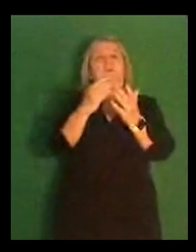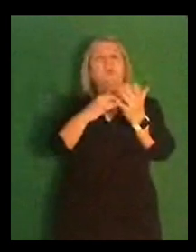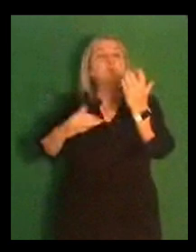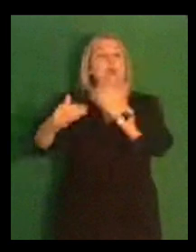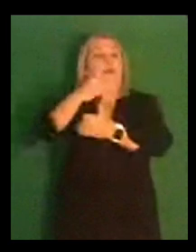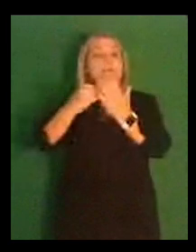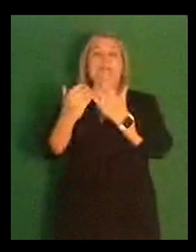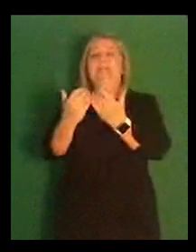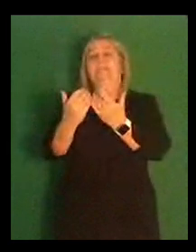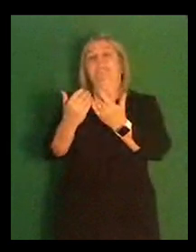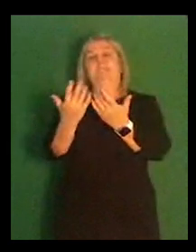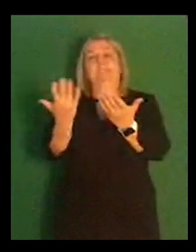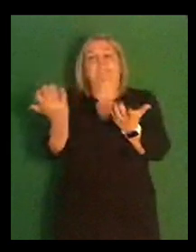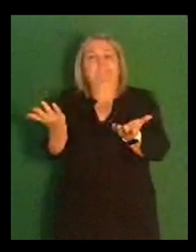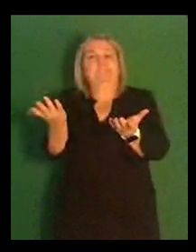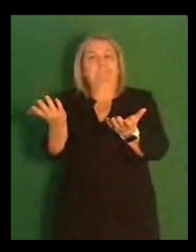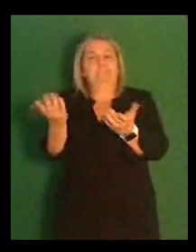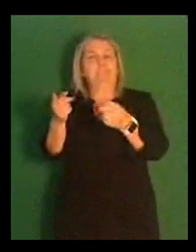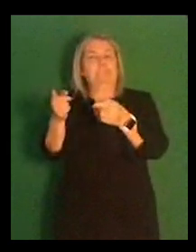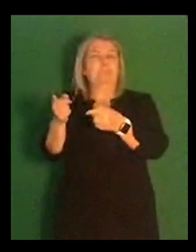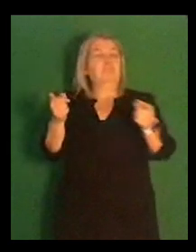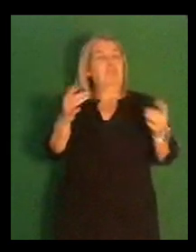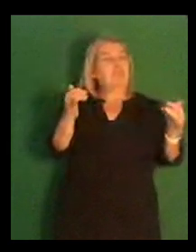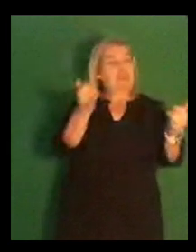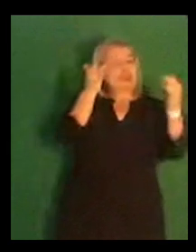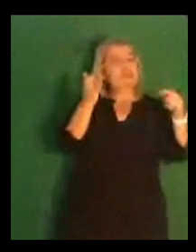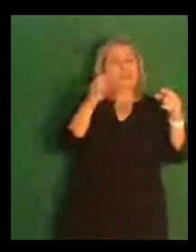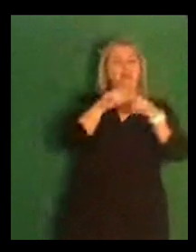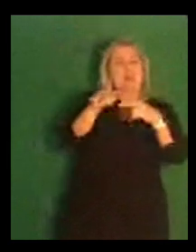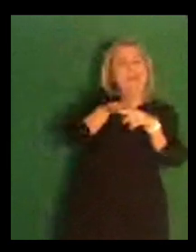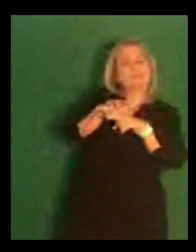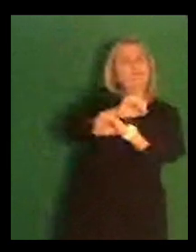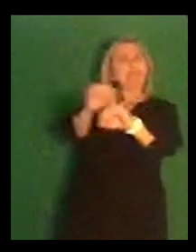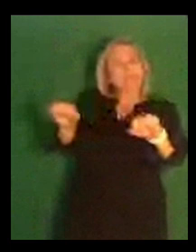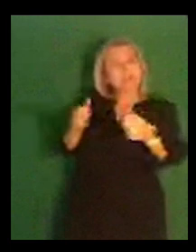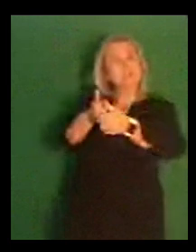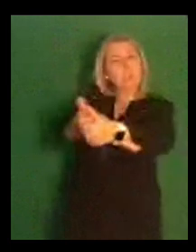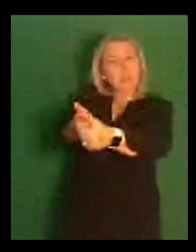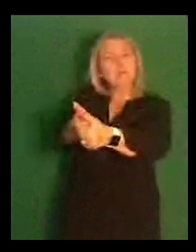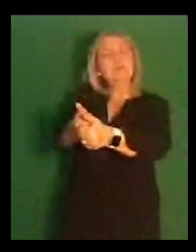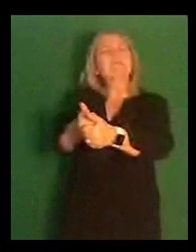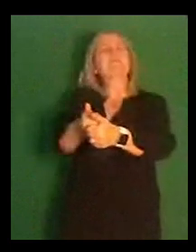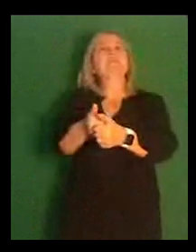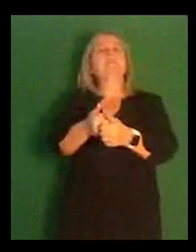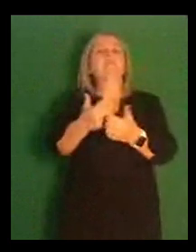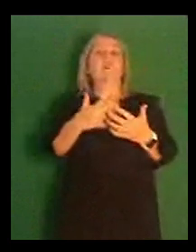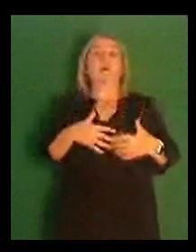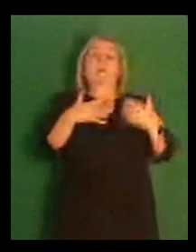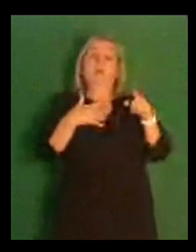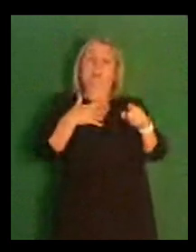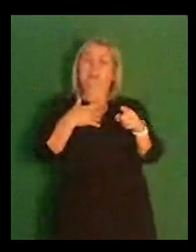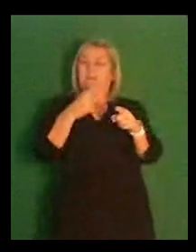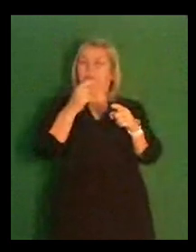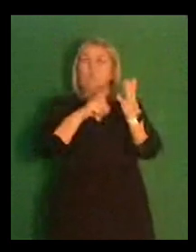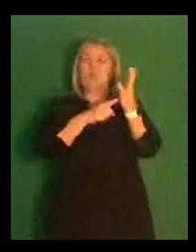amazing resource or sort of infrastructure for doing that. And I'm grateful that, you know, Luminato has allowed